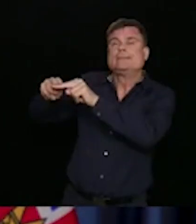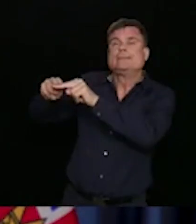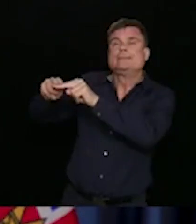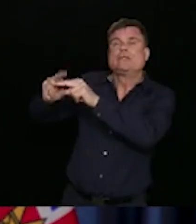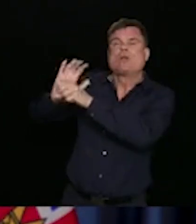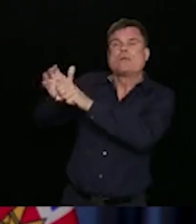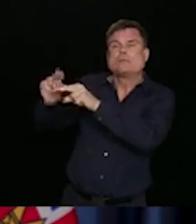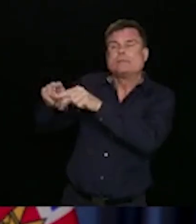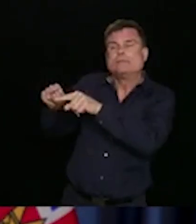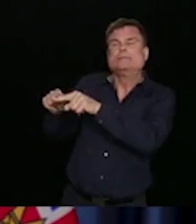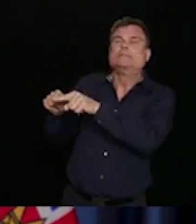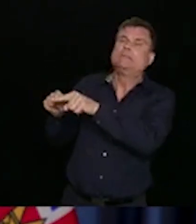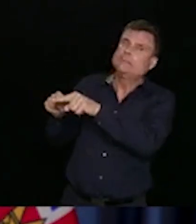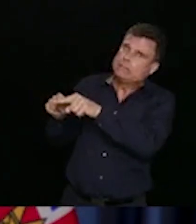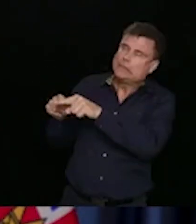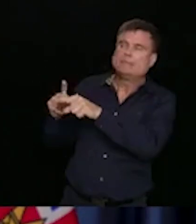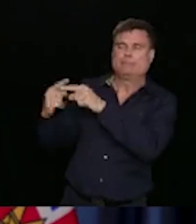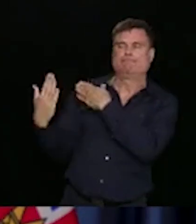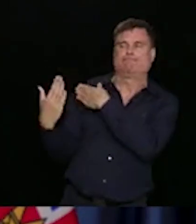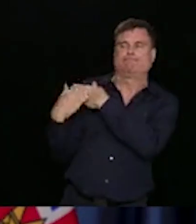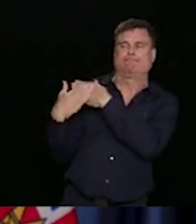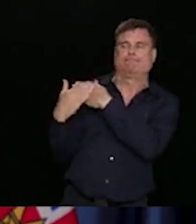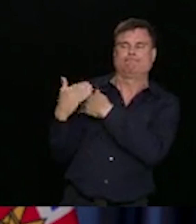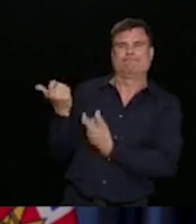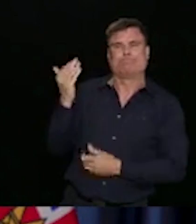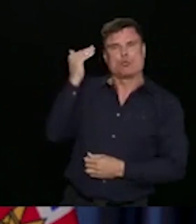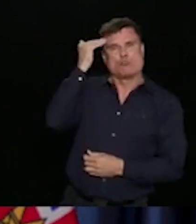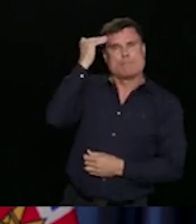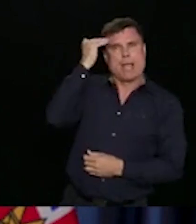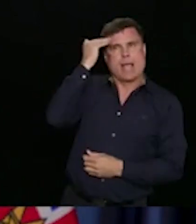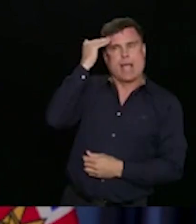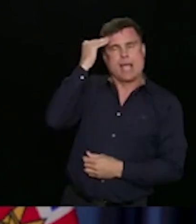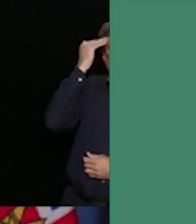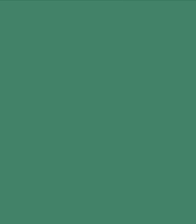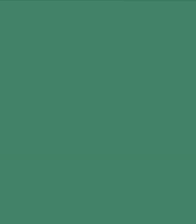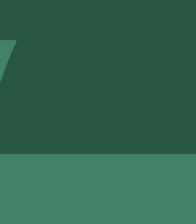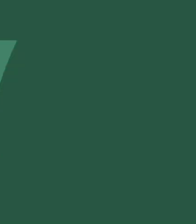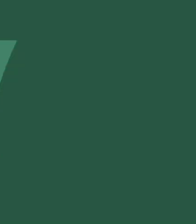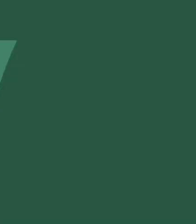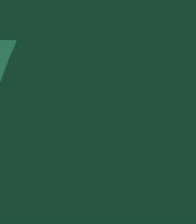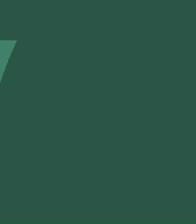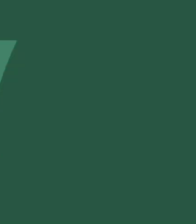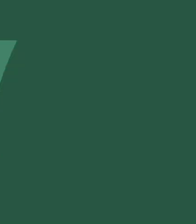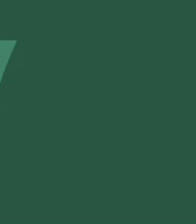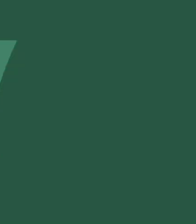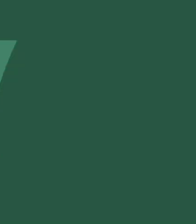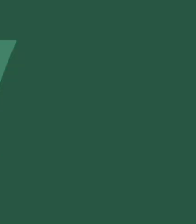got to recommit ourselves to the guidance that Dr. Henry and other public health officials are providing us.